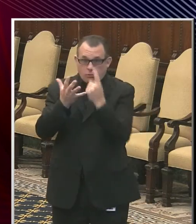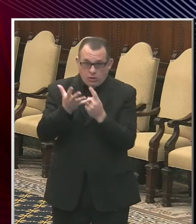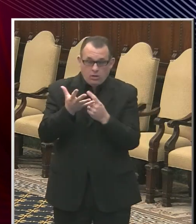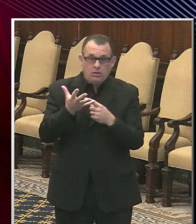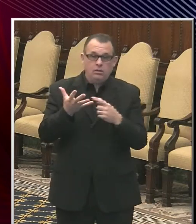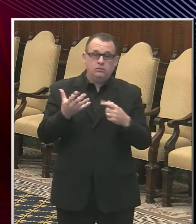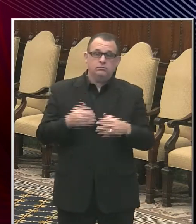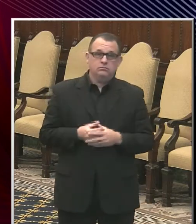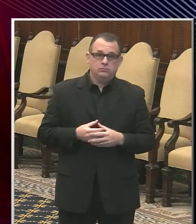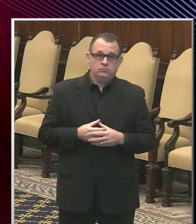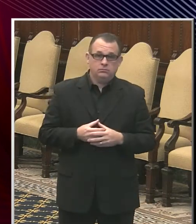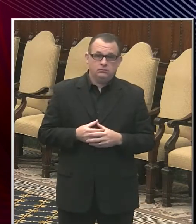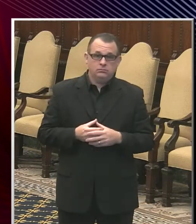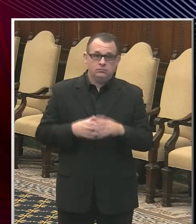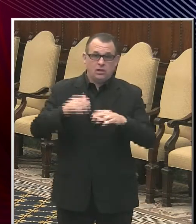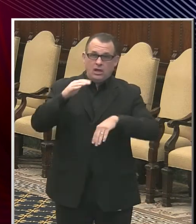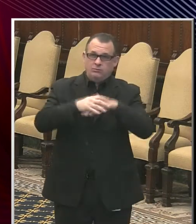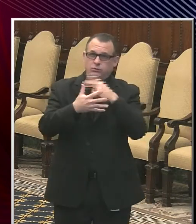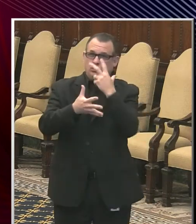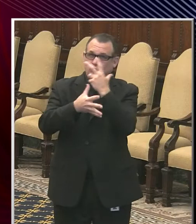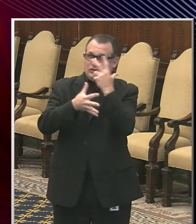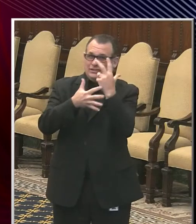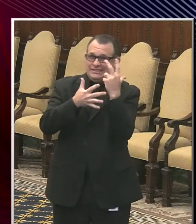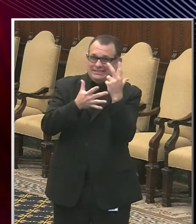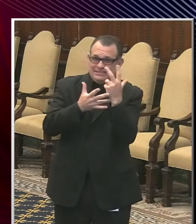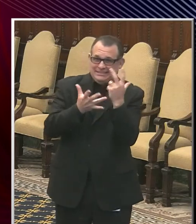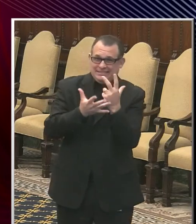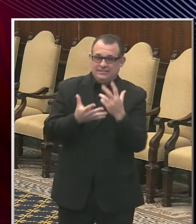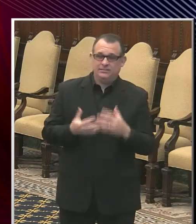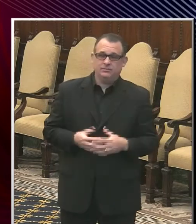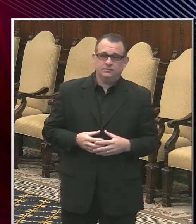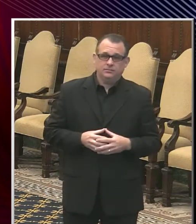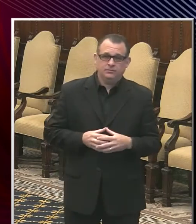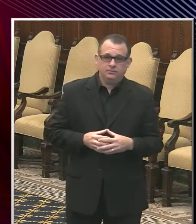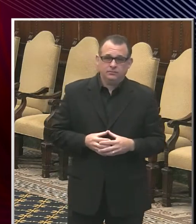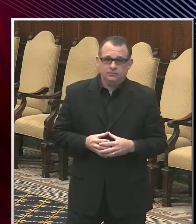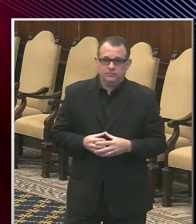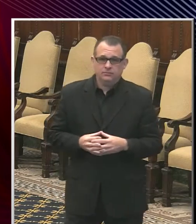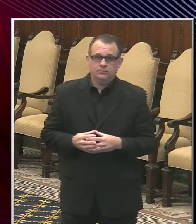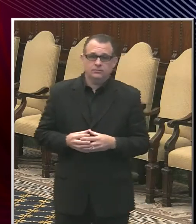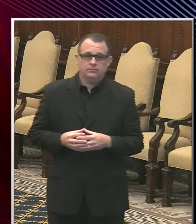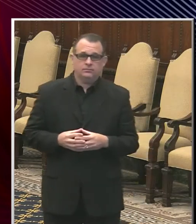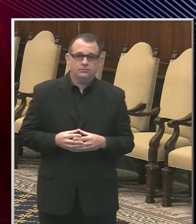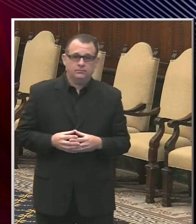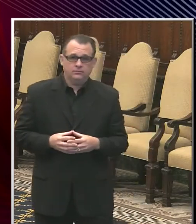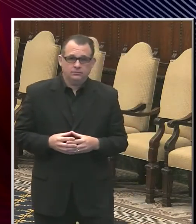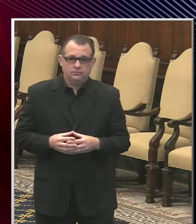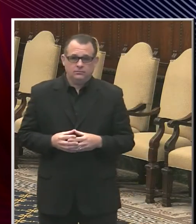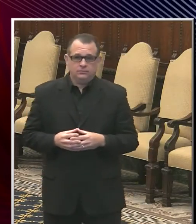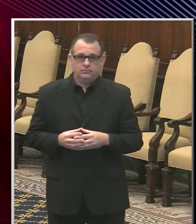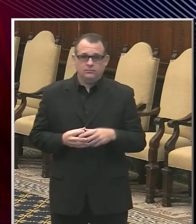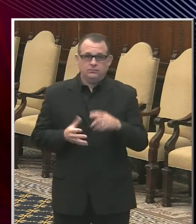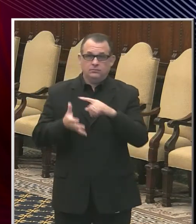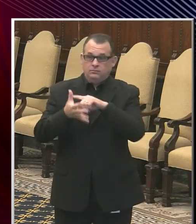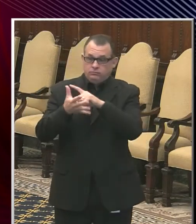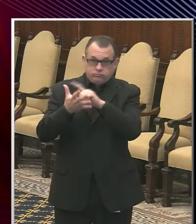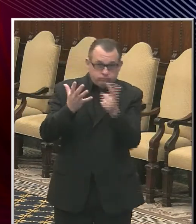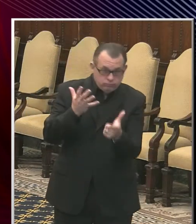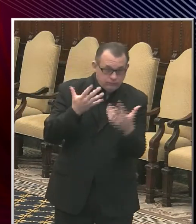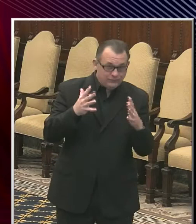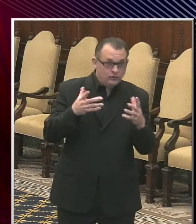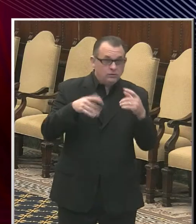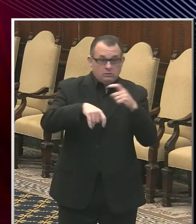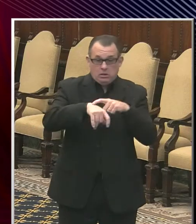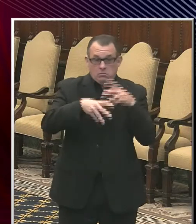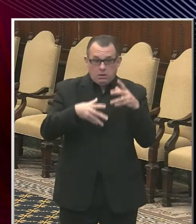round. Reporters are asked to limit their questions to 3 or fewer, and we will do a second round of questions if